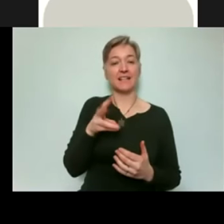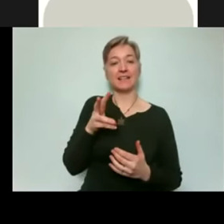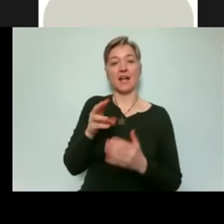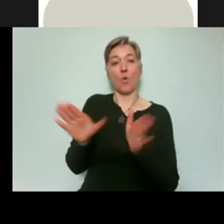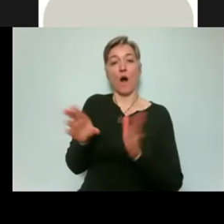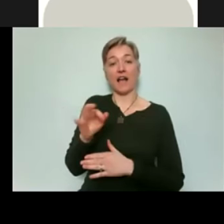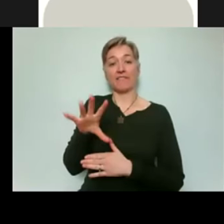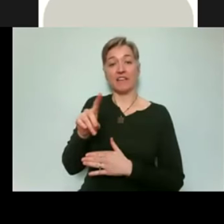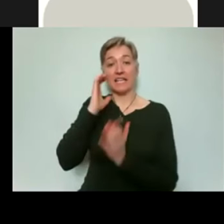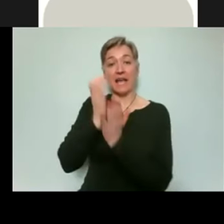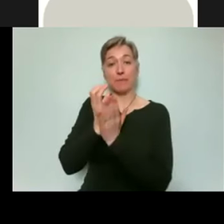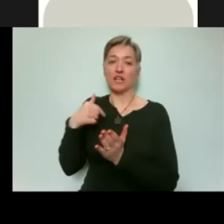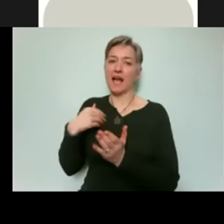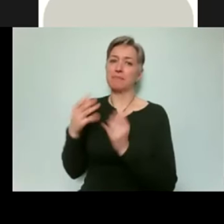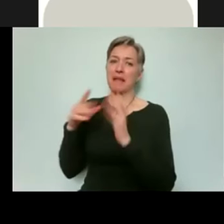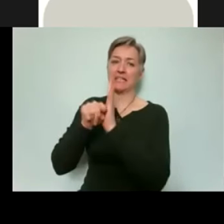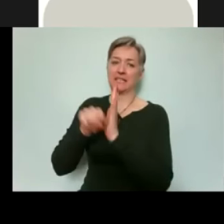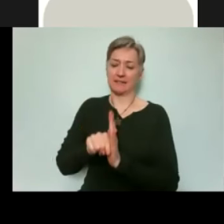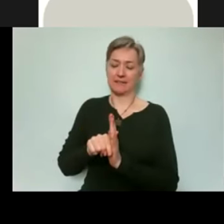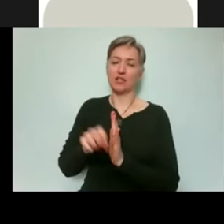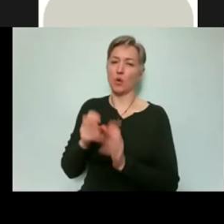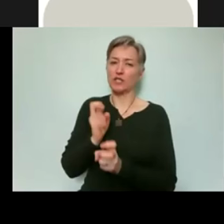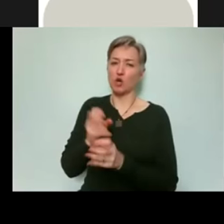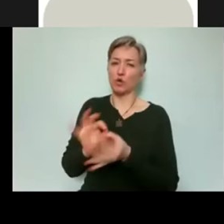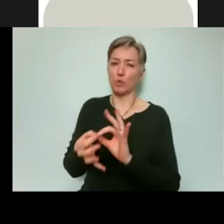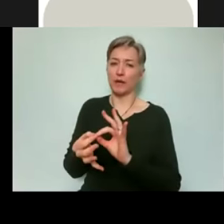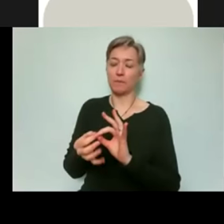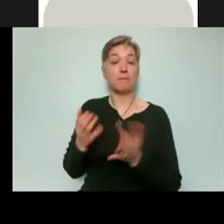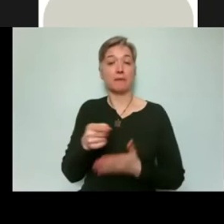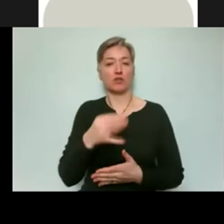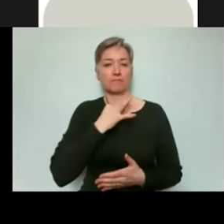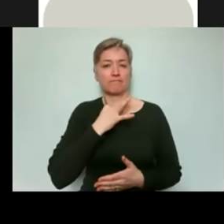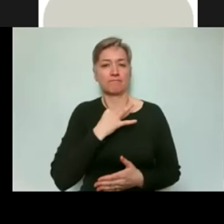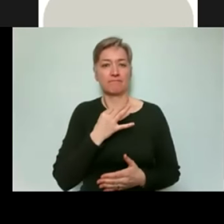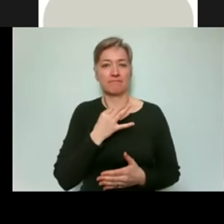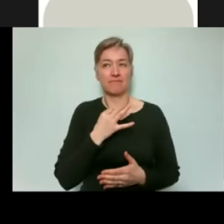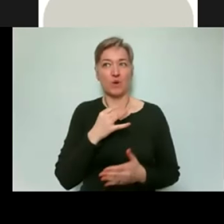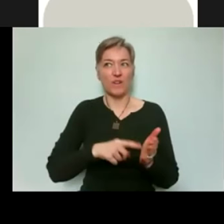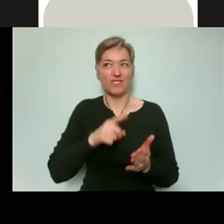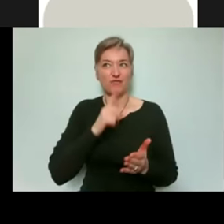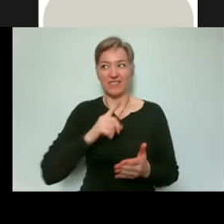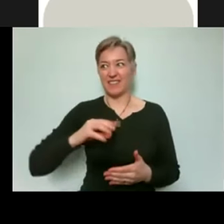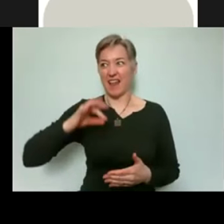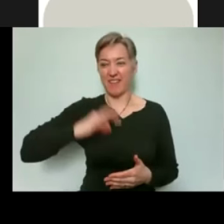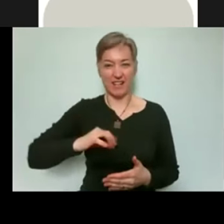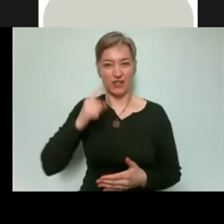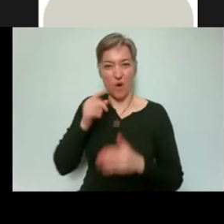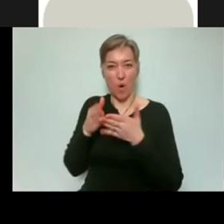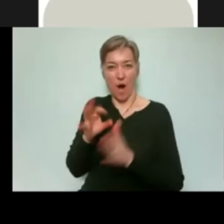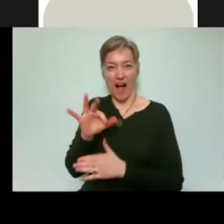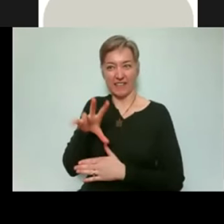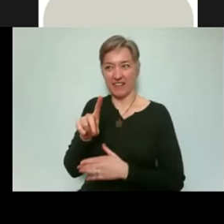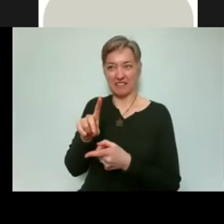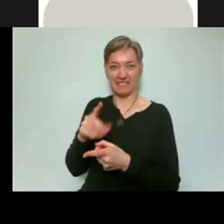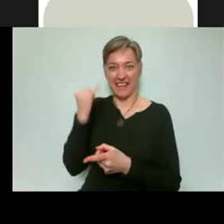field imaging that make it hard to interpret. And so you might kind of wonder, well, what really is the advantage of wide field imaging at all?